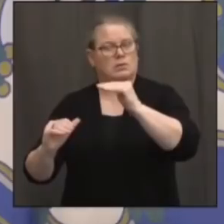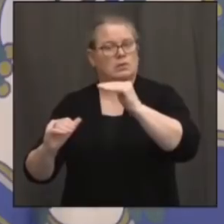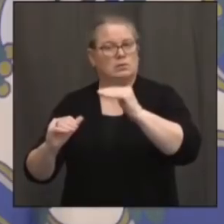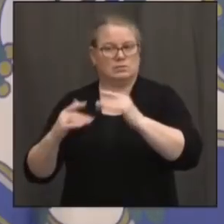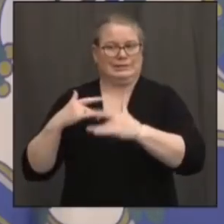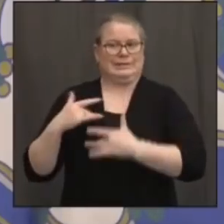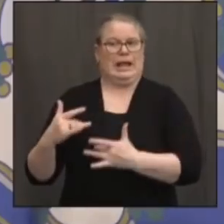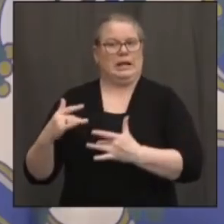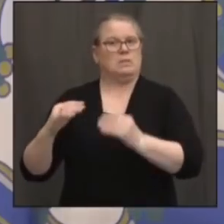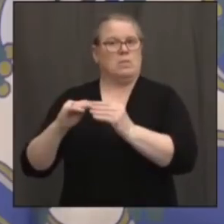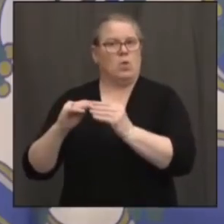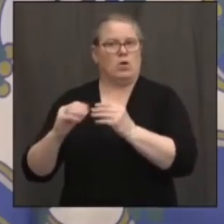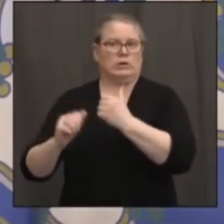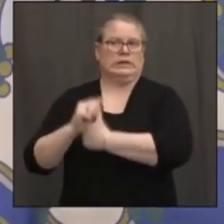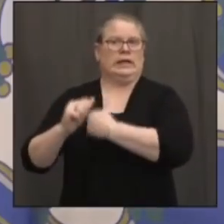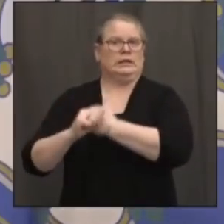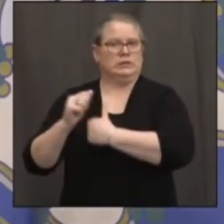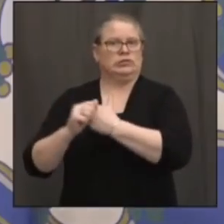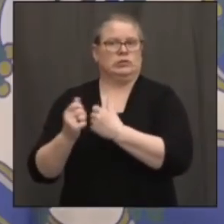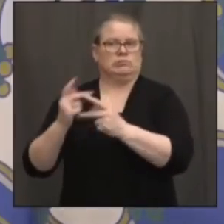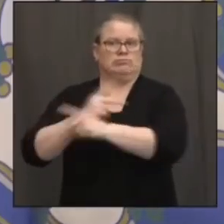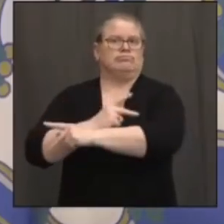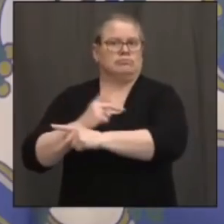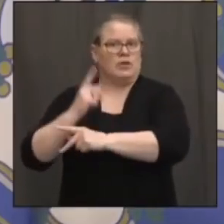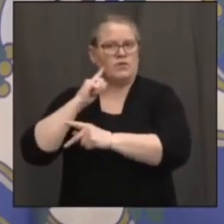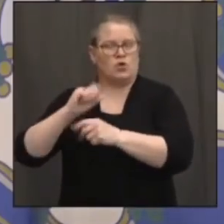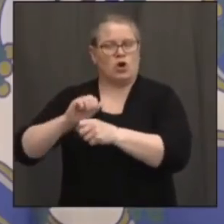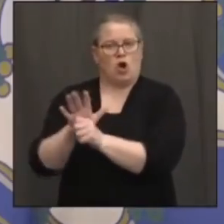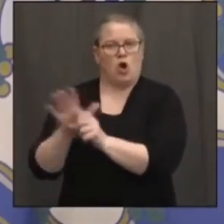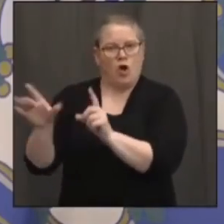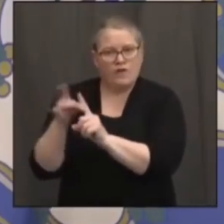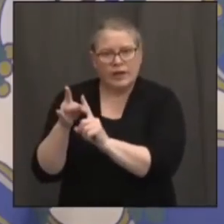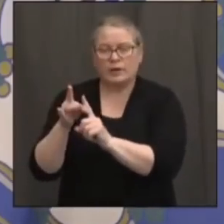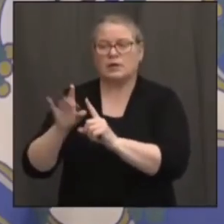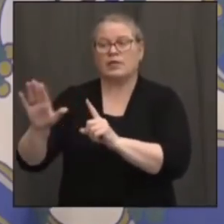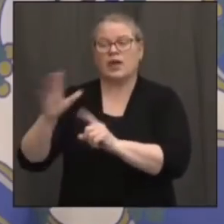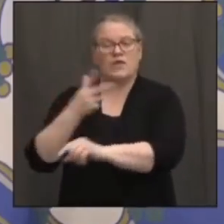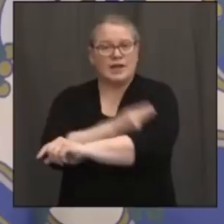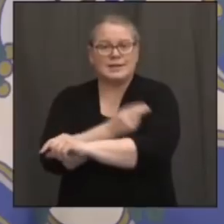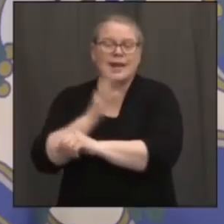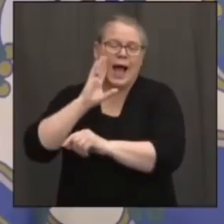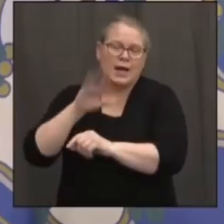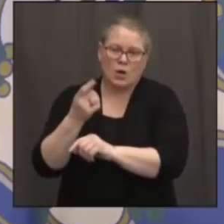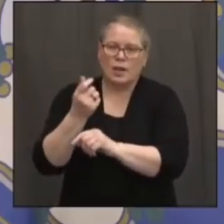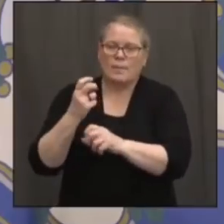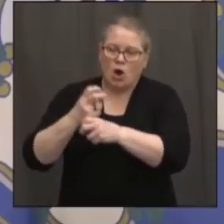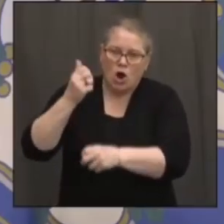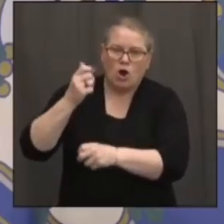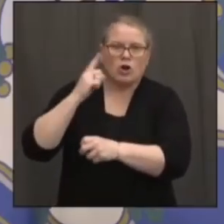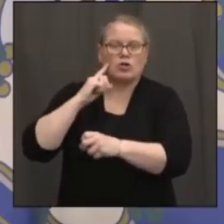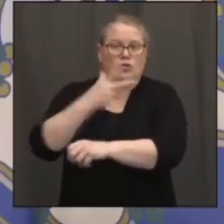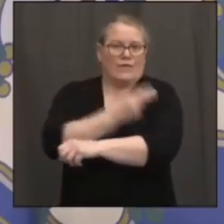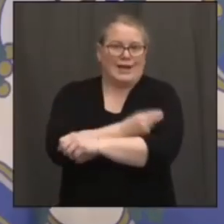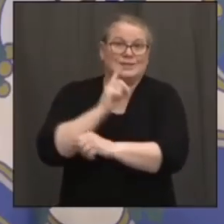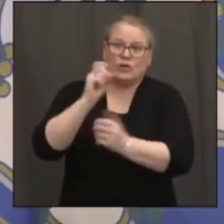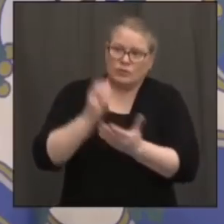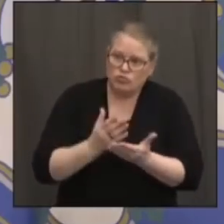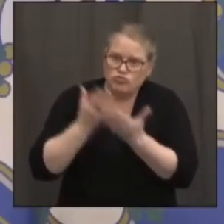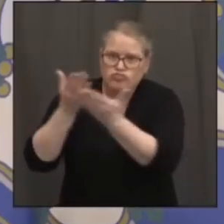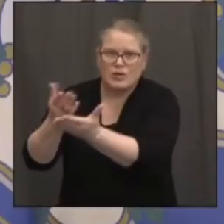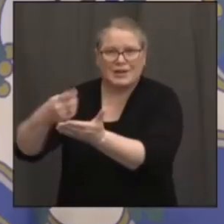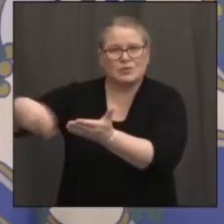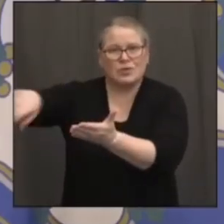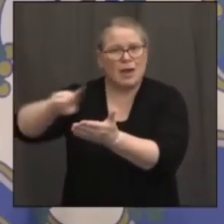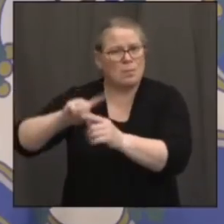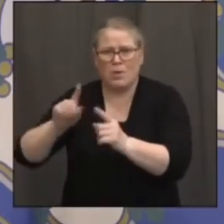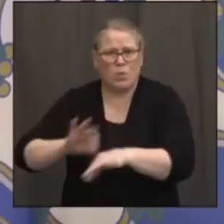risk to COVID get their vaccine. I know it takes a little harder, a little more effort sometimes to get the vaccine to these folks, but let's get it